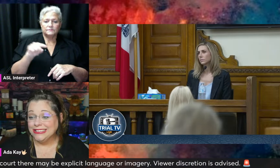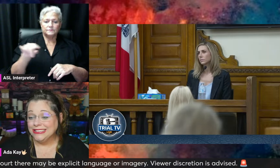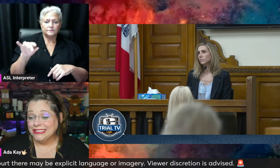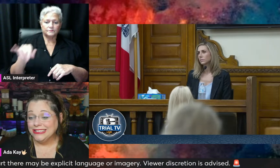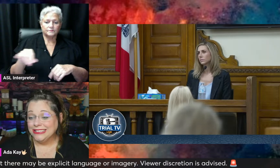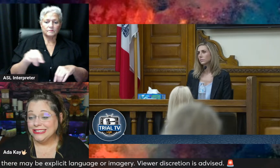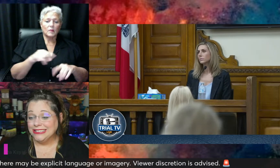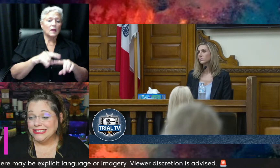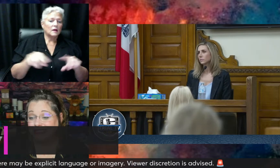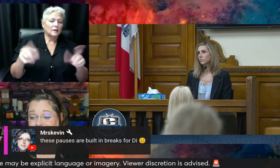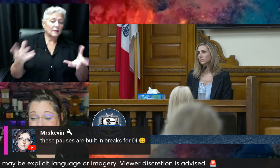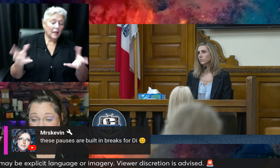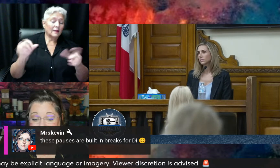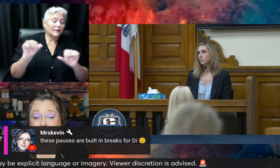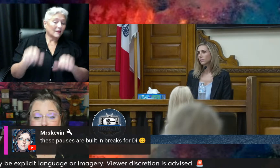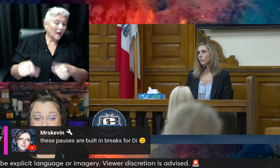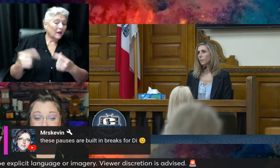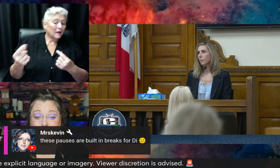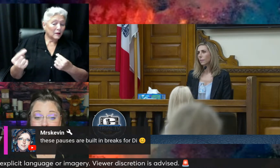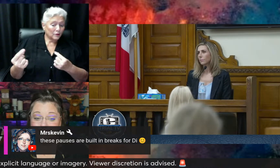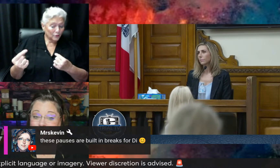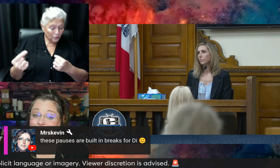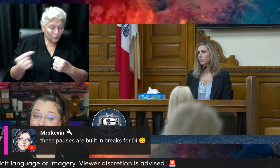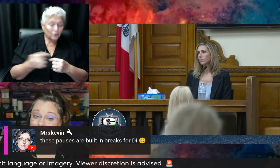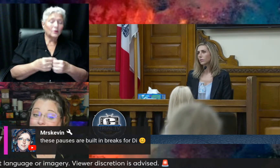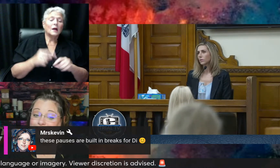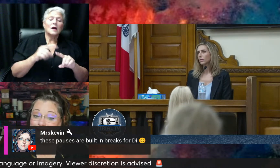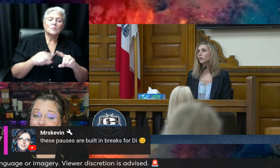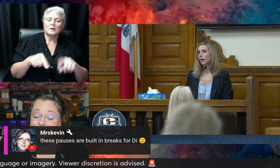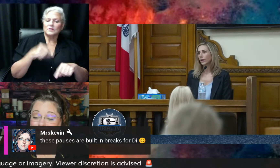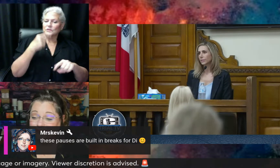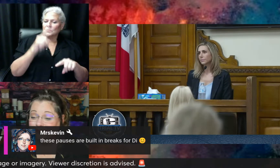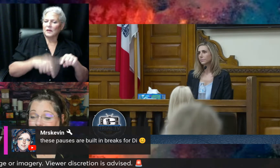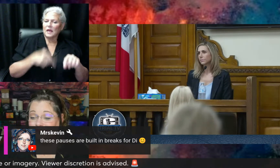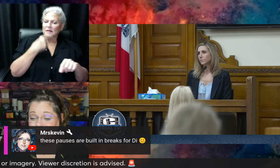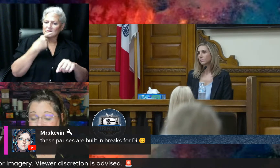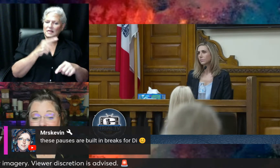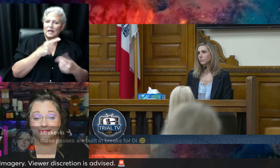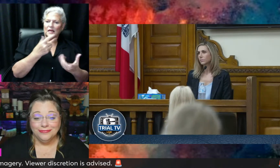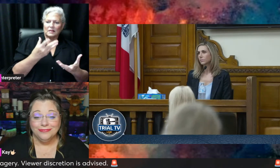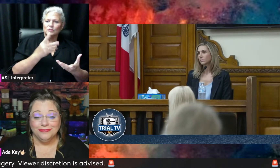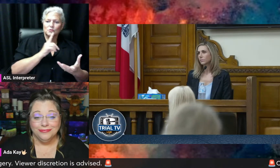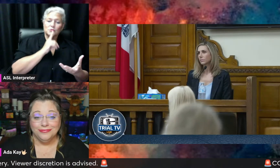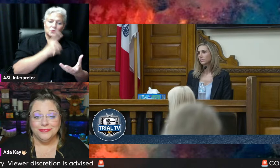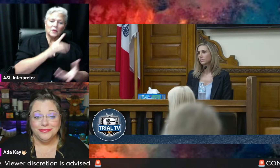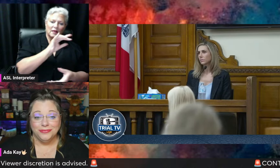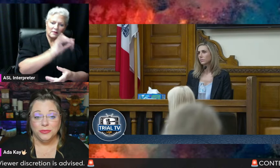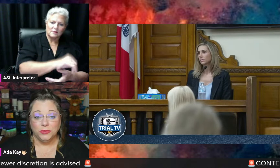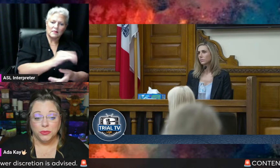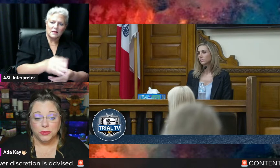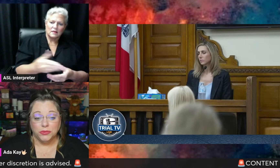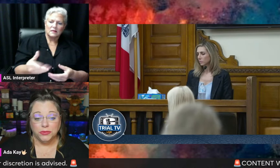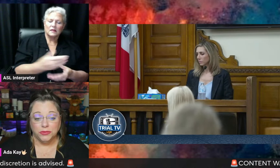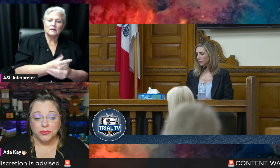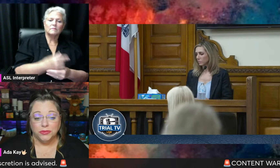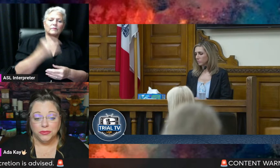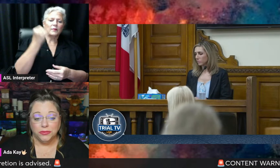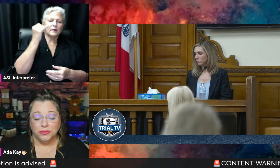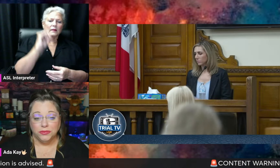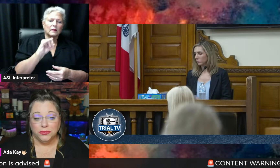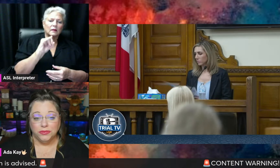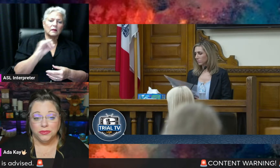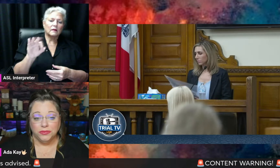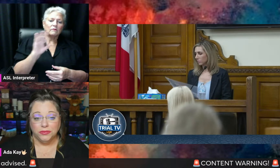that is, but you can say it's certainly consistent with, is that right? Correct. And if you look at the blade of that